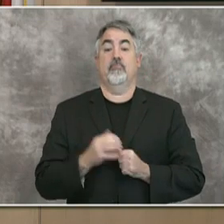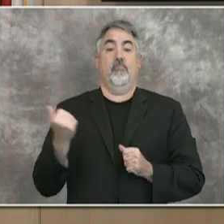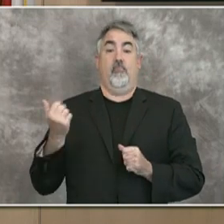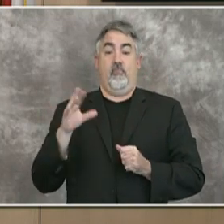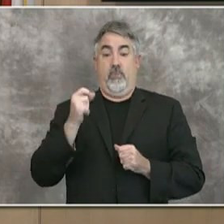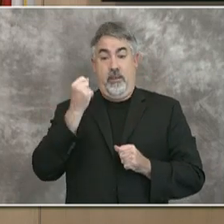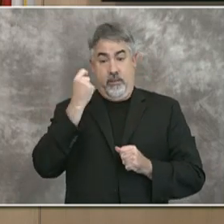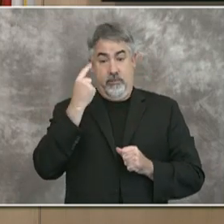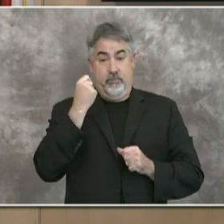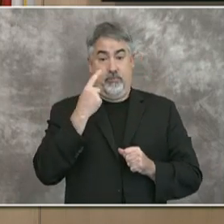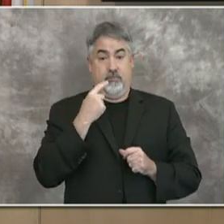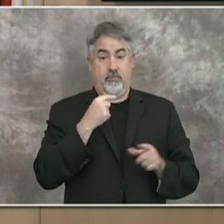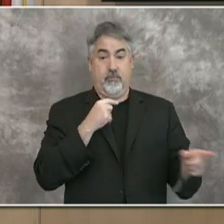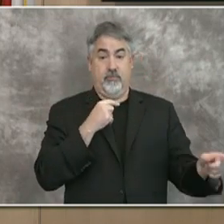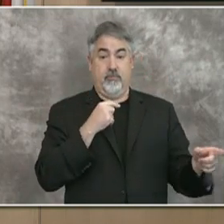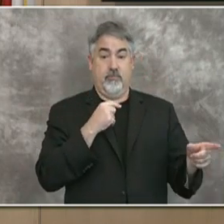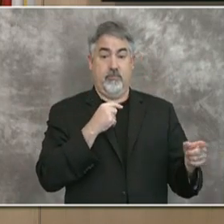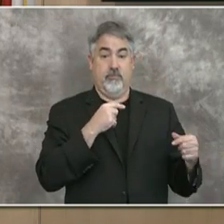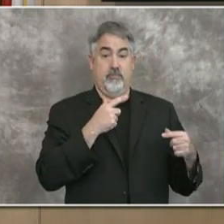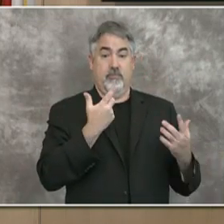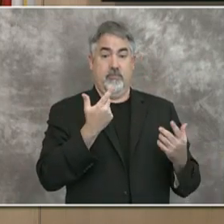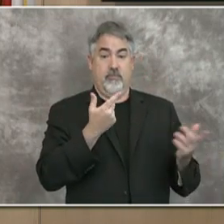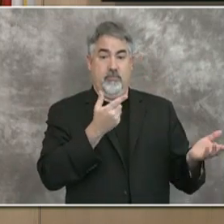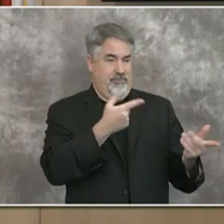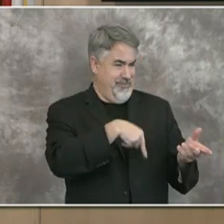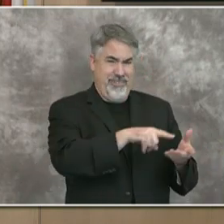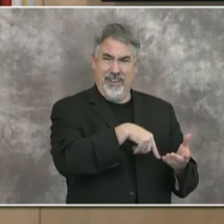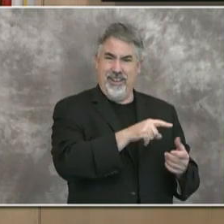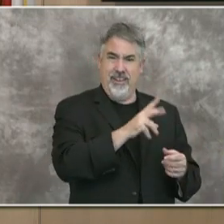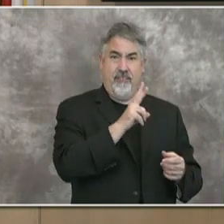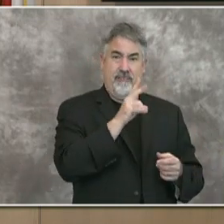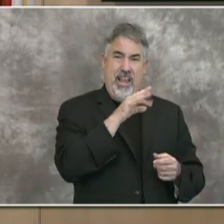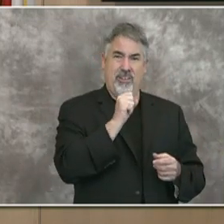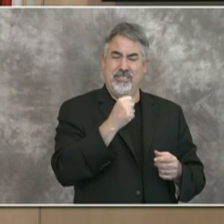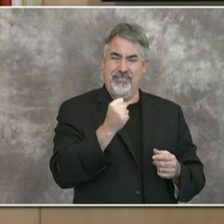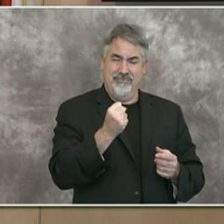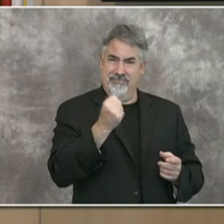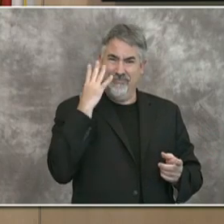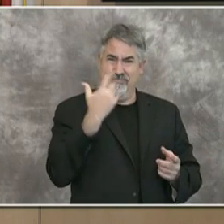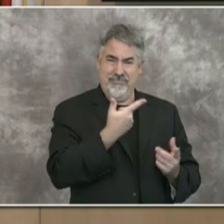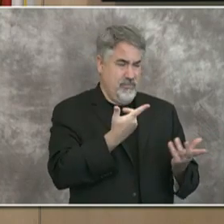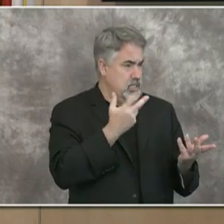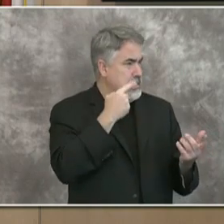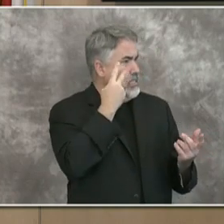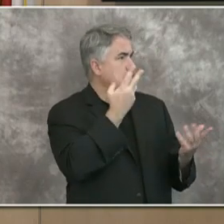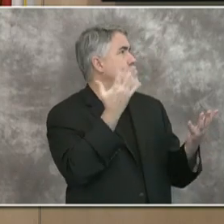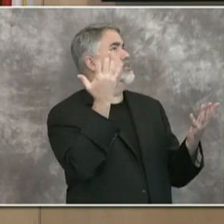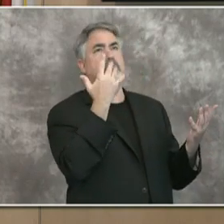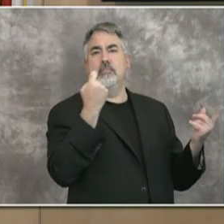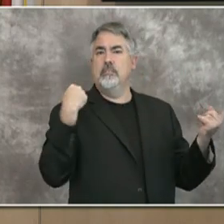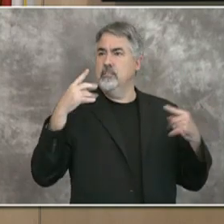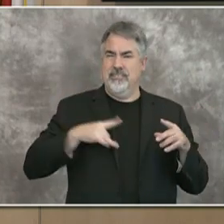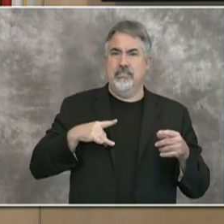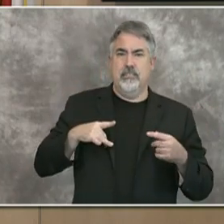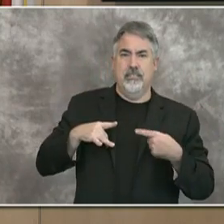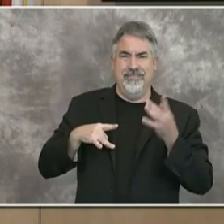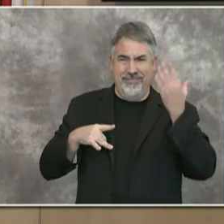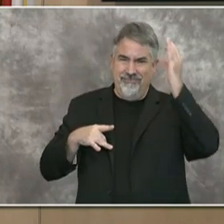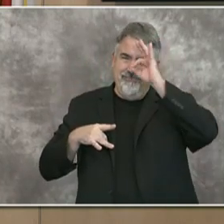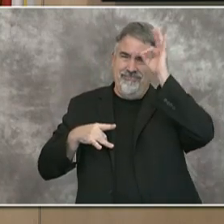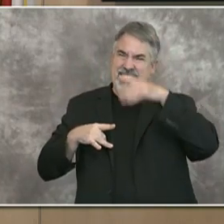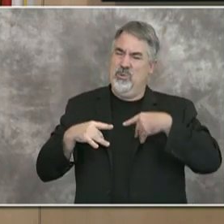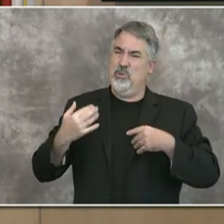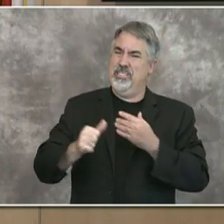enemy. We've had to put up with restrictions and hardships, but we're slowly coming out of this battle at